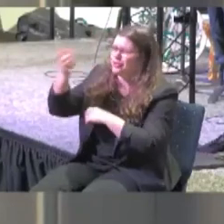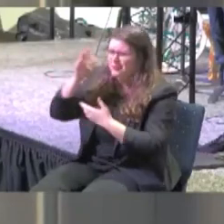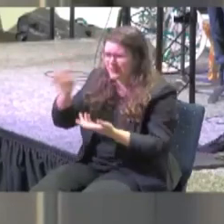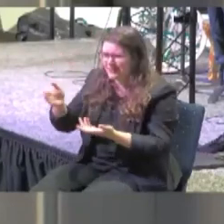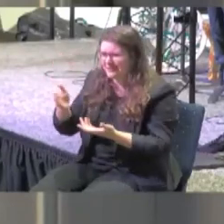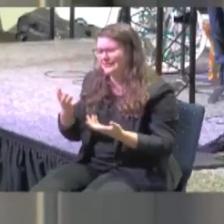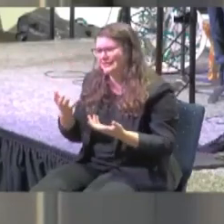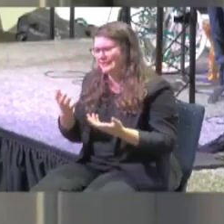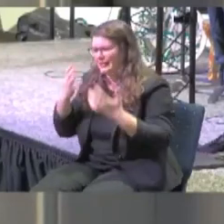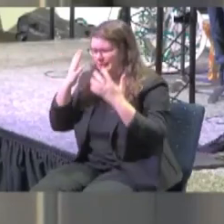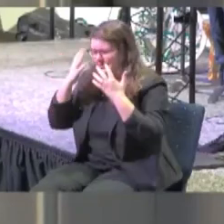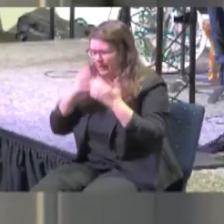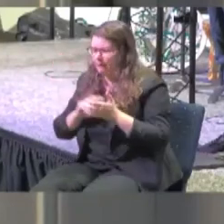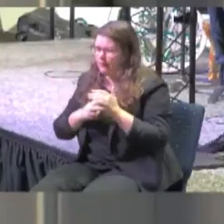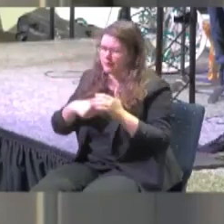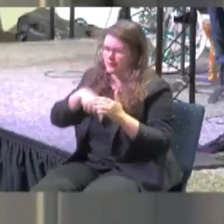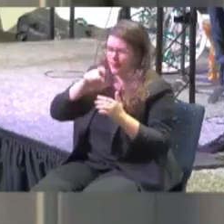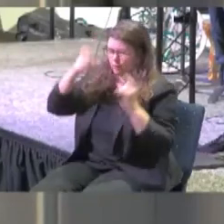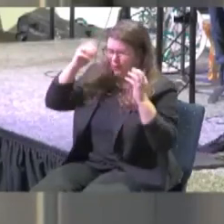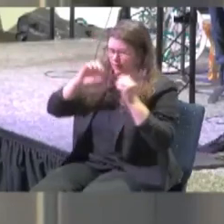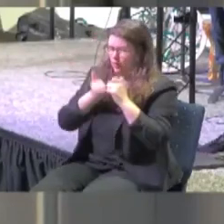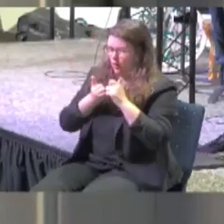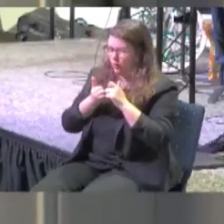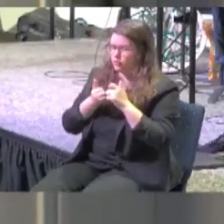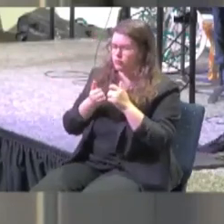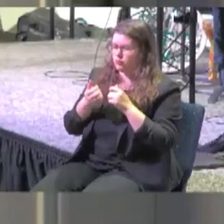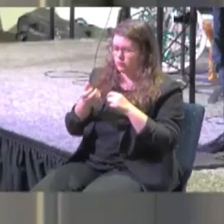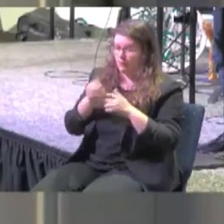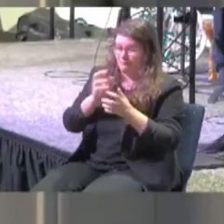We need to think about what they're going to do in the future.